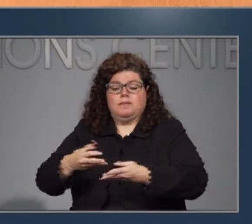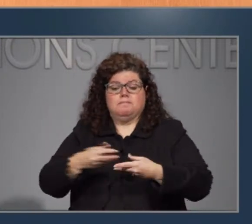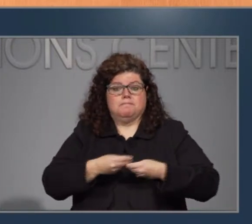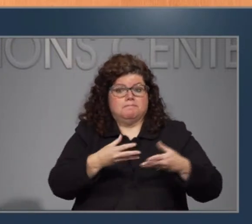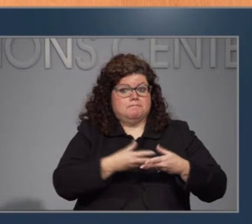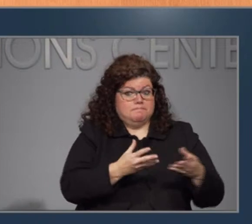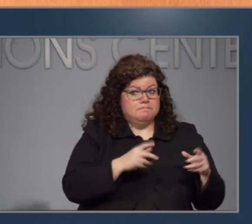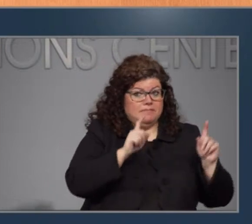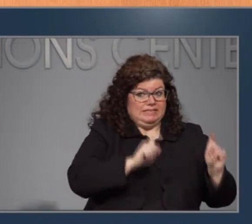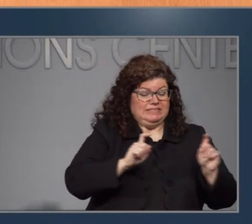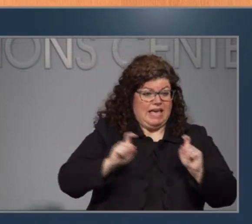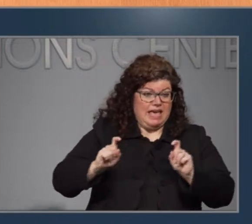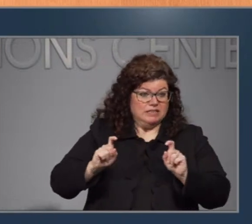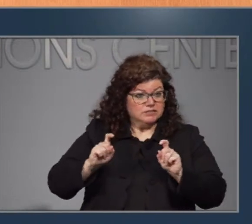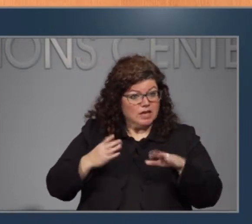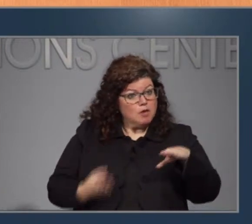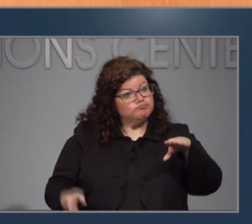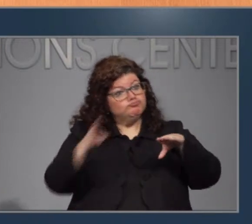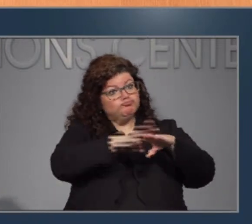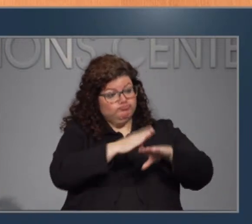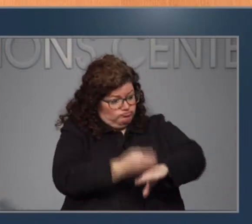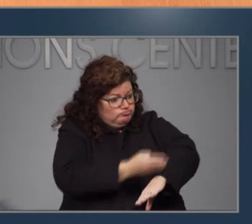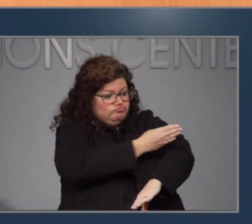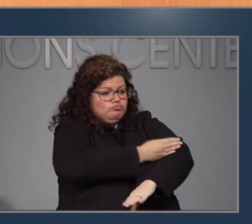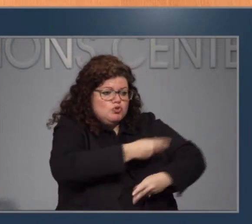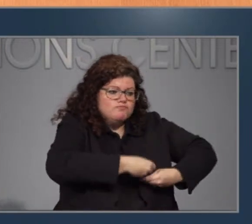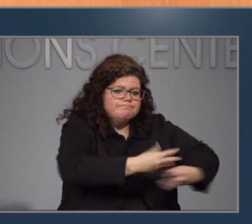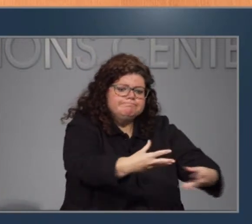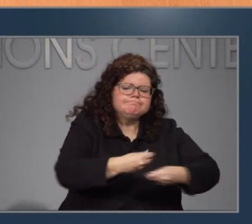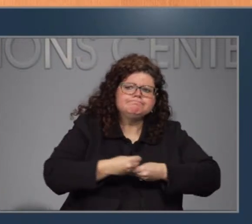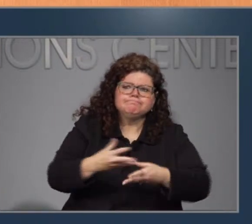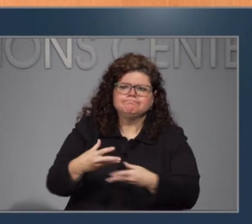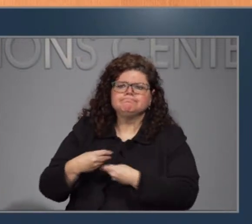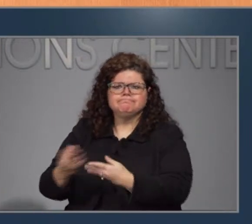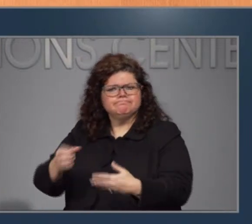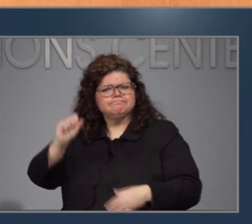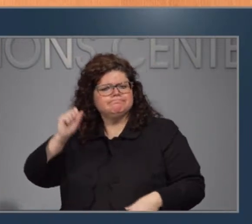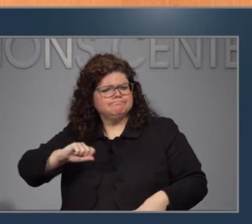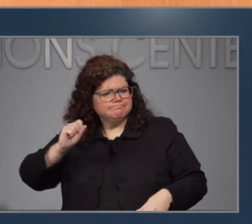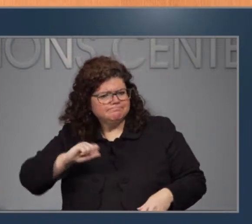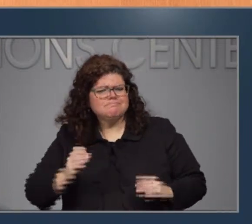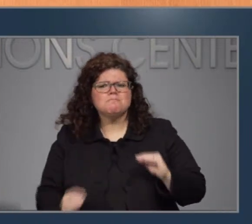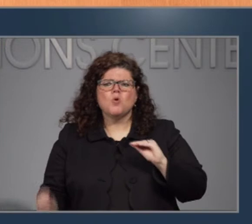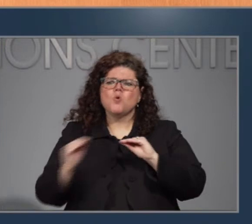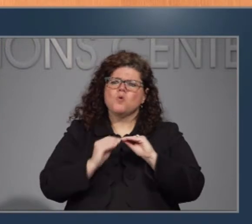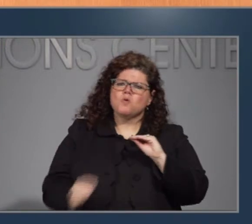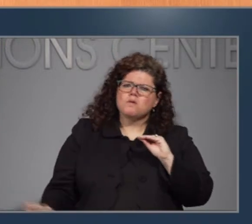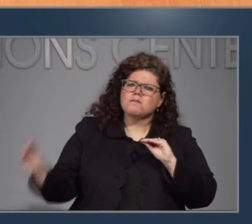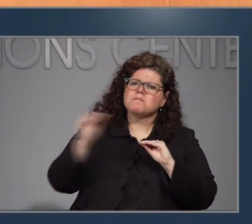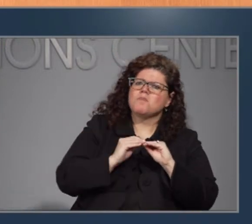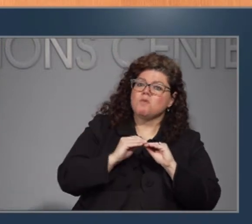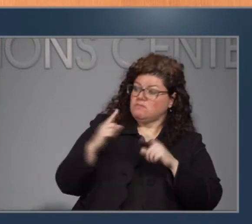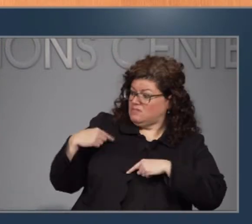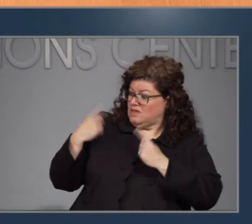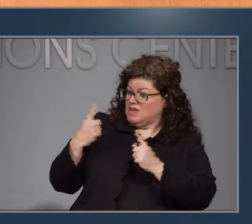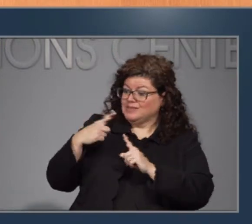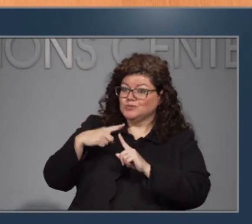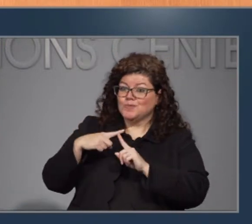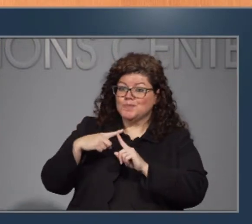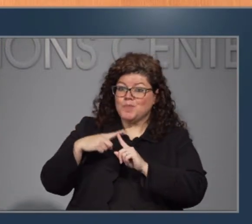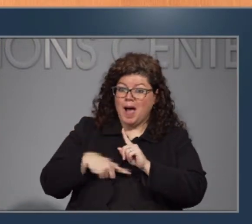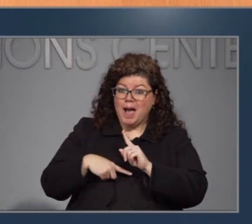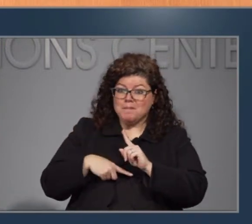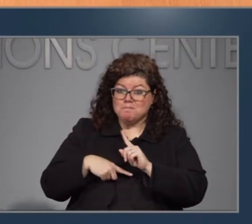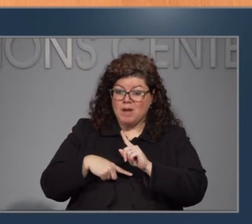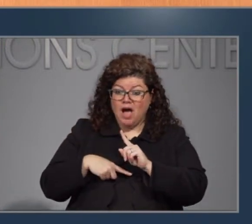trending up, and we continue to make significant progress in expanding our testing. Over the past month, we've tripled our